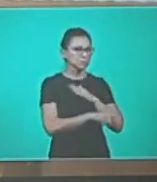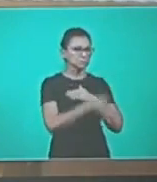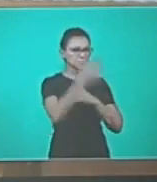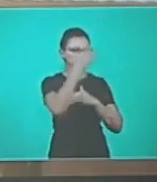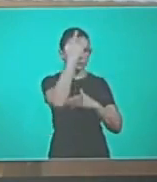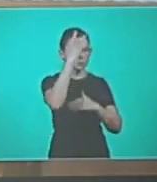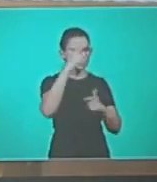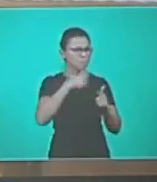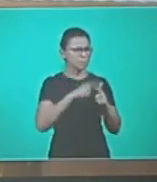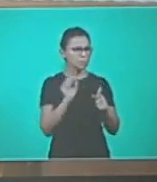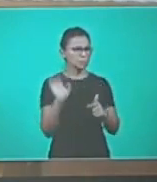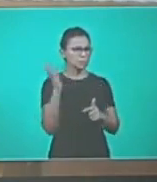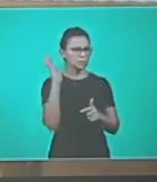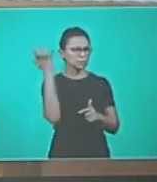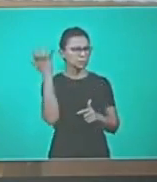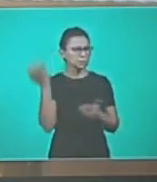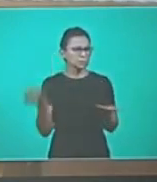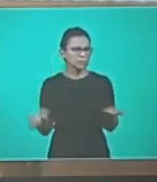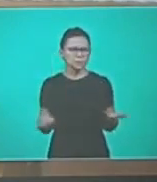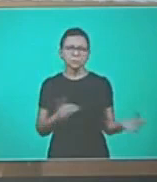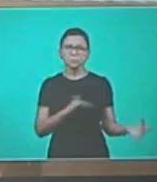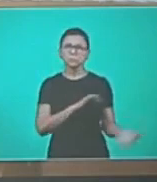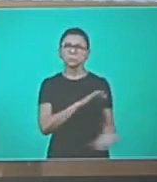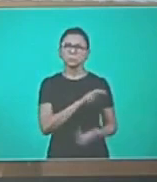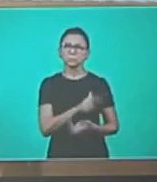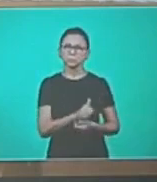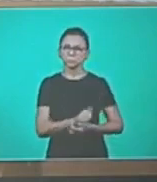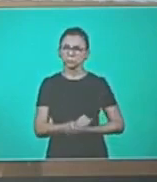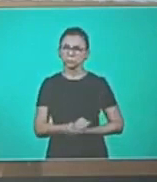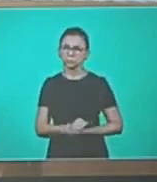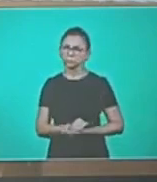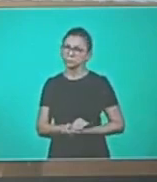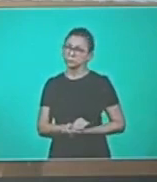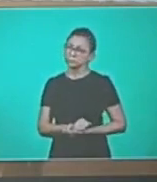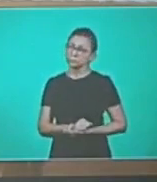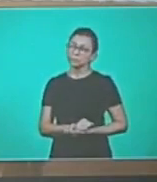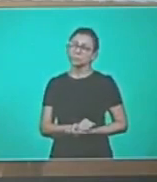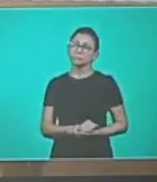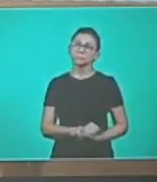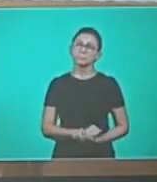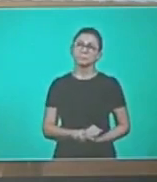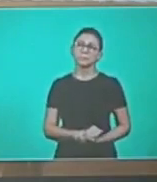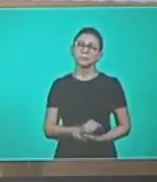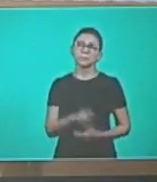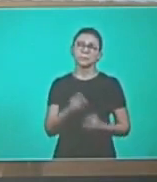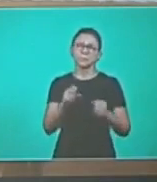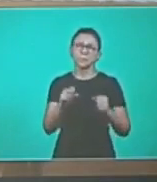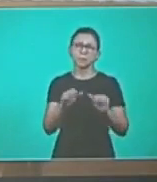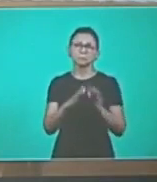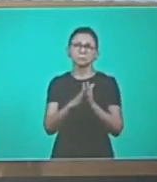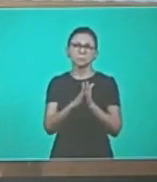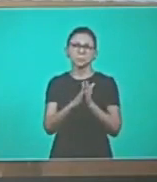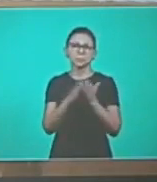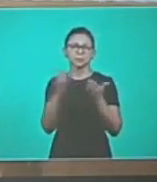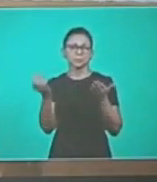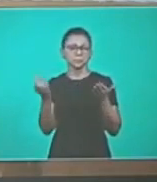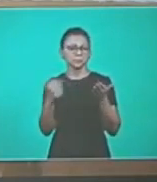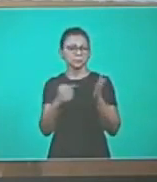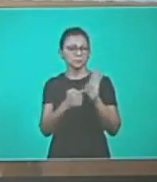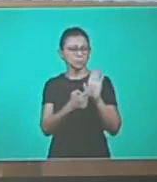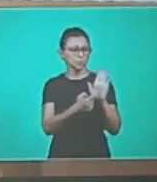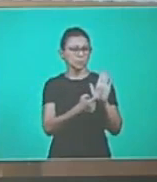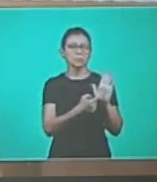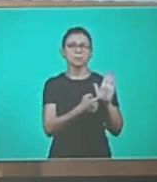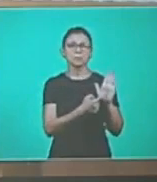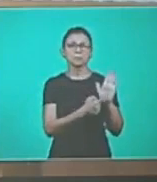the people in the world are making. So whoever wants to be informed is just to open the Bible and to